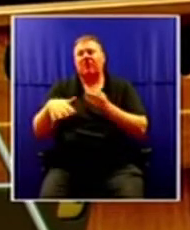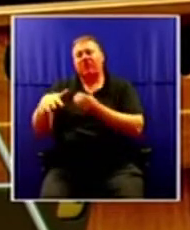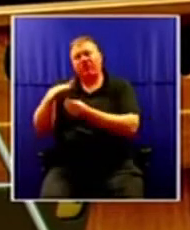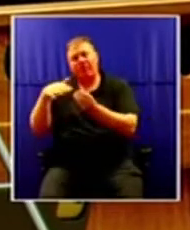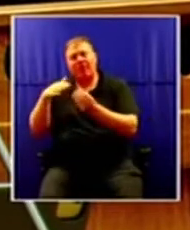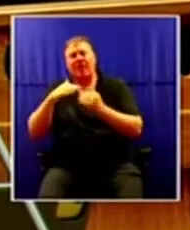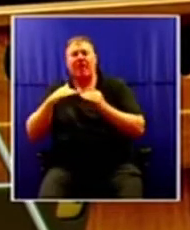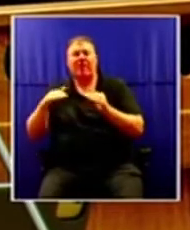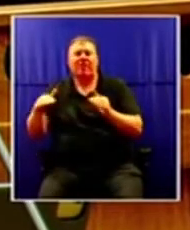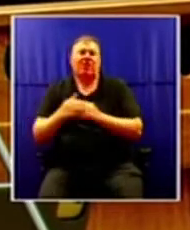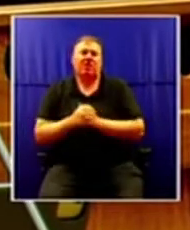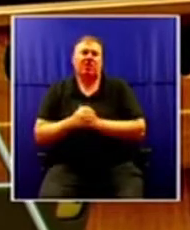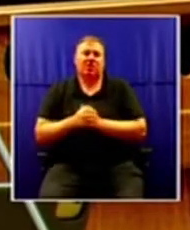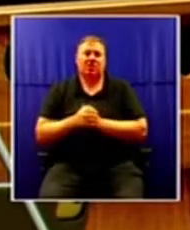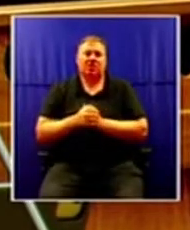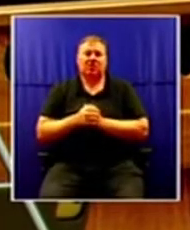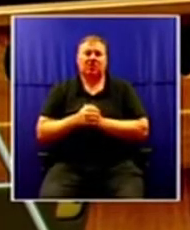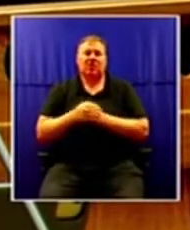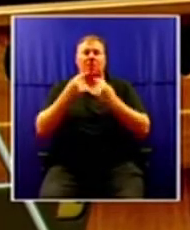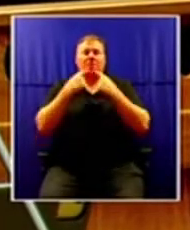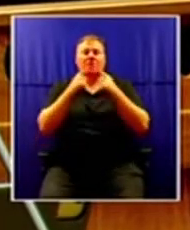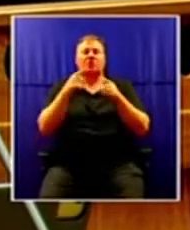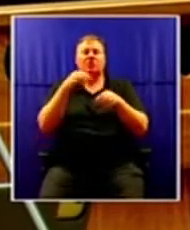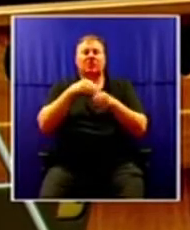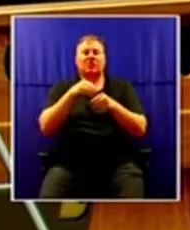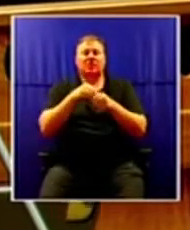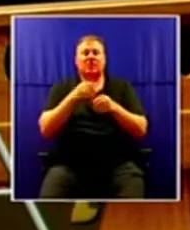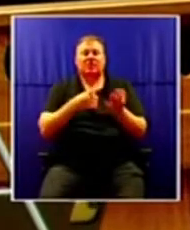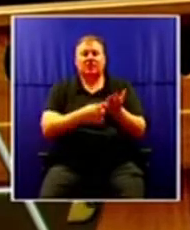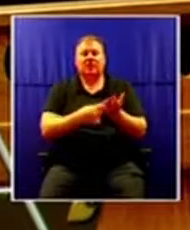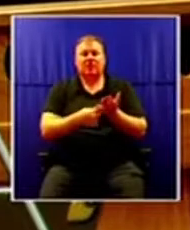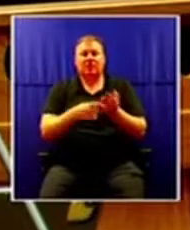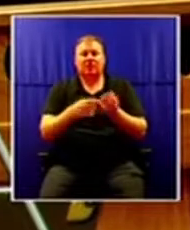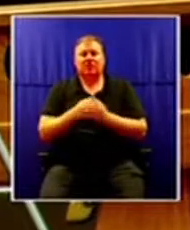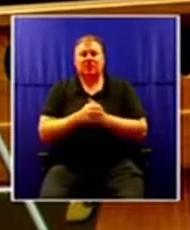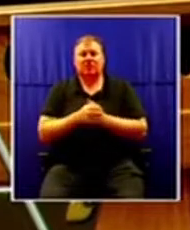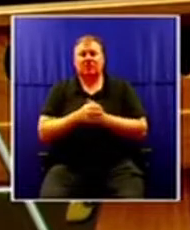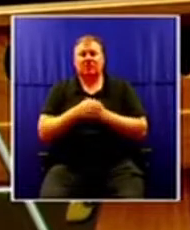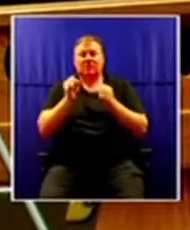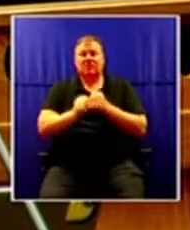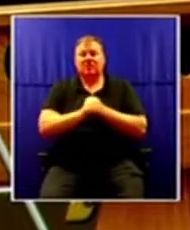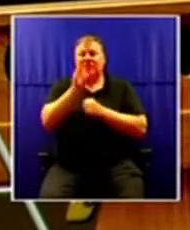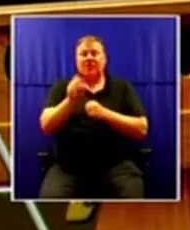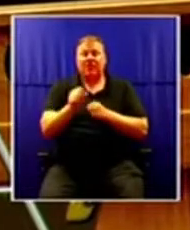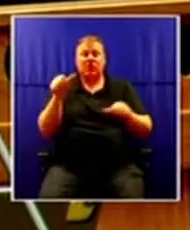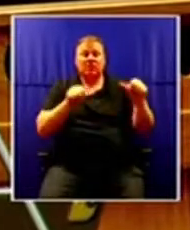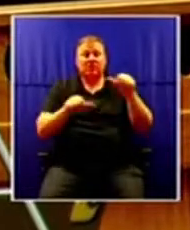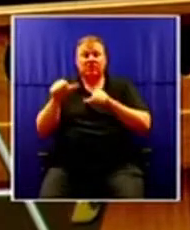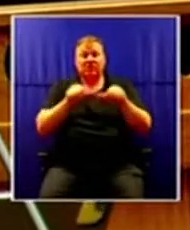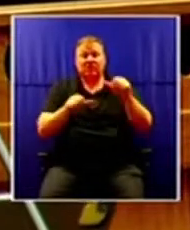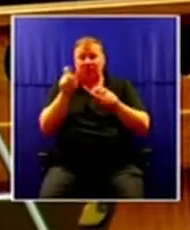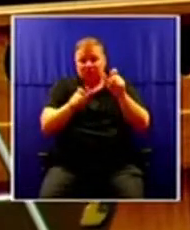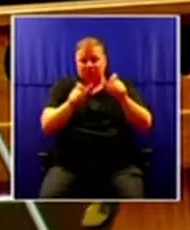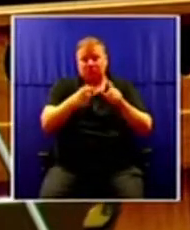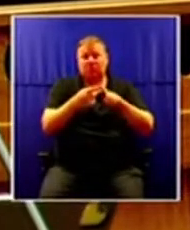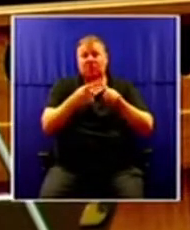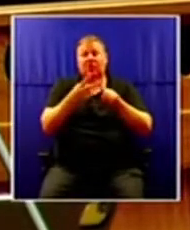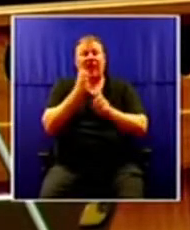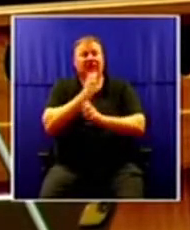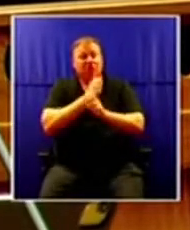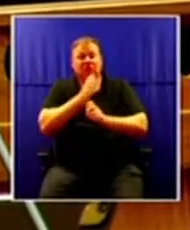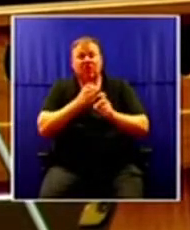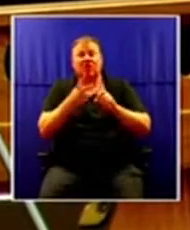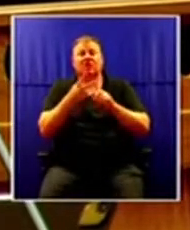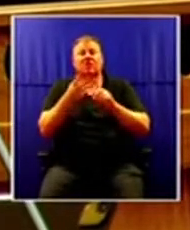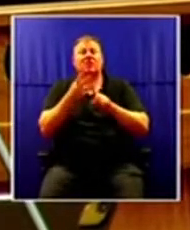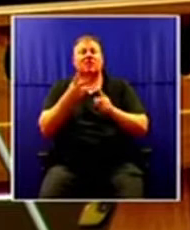As mentioned in this debate, South African scientists and engineers and manufacturers were